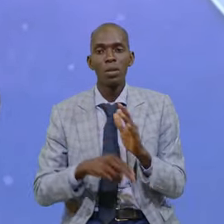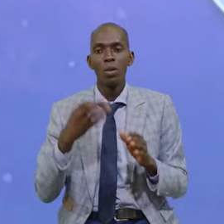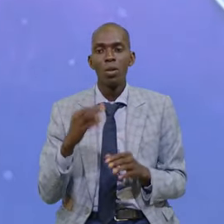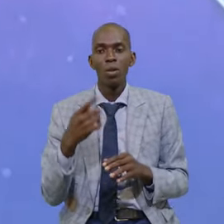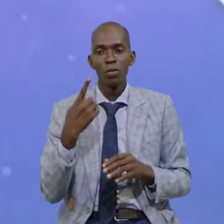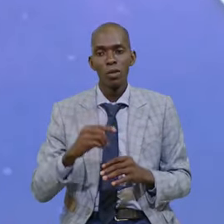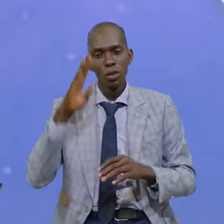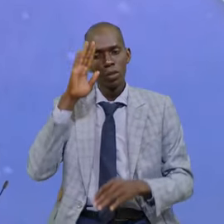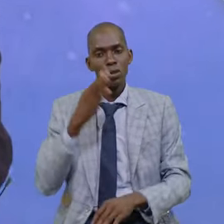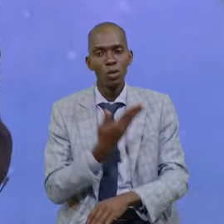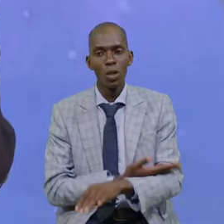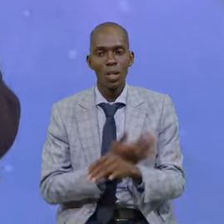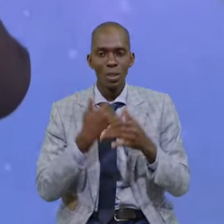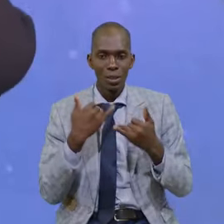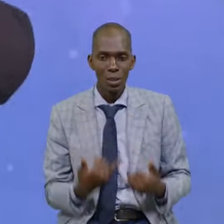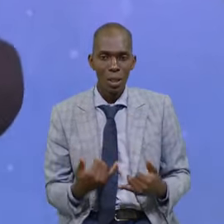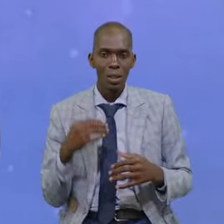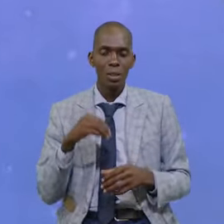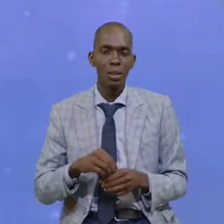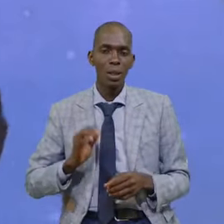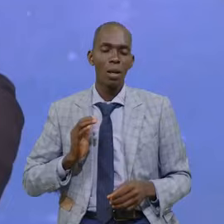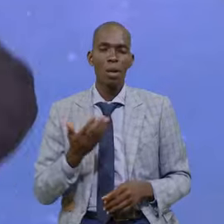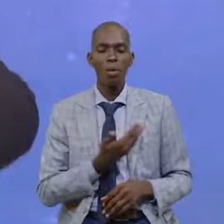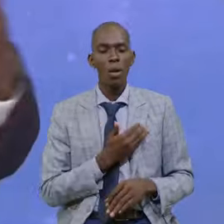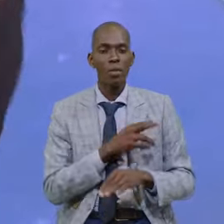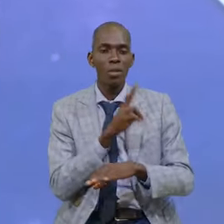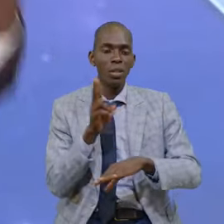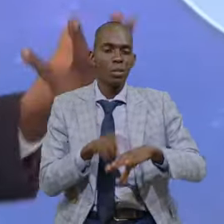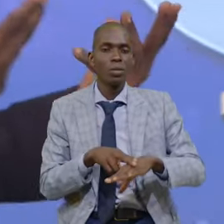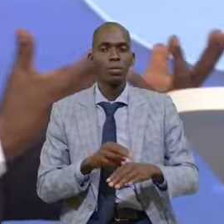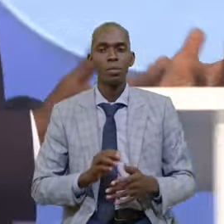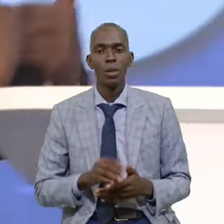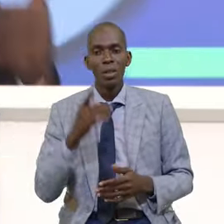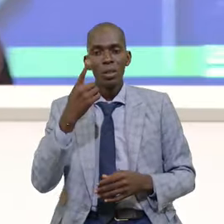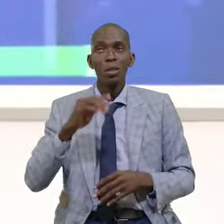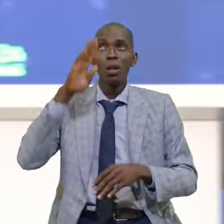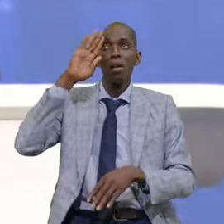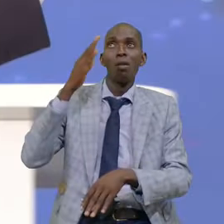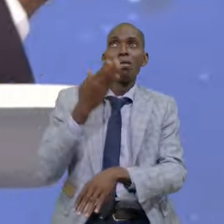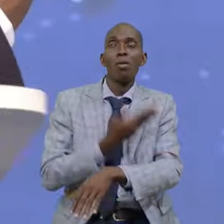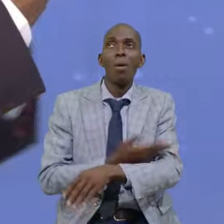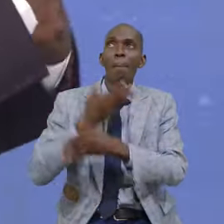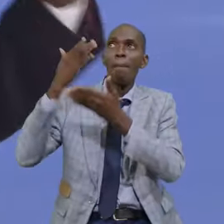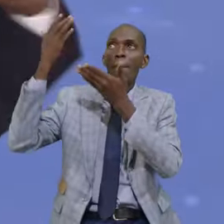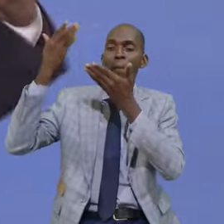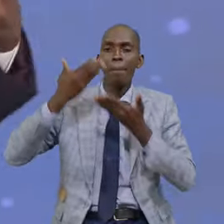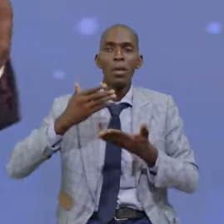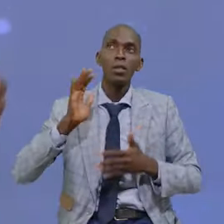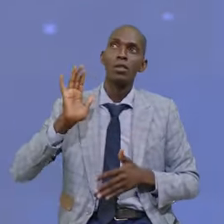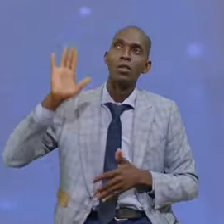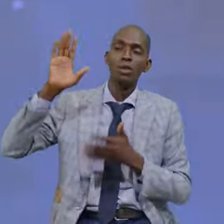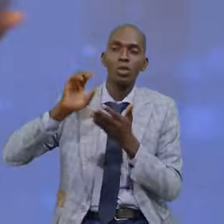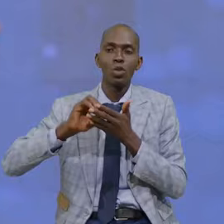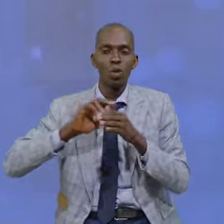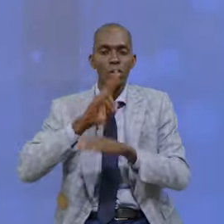Son. Now in our nature, the Son brings his own nature into